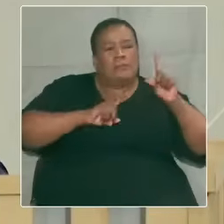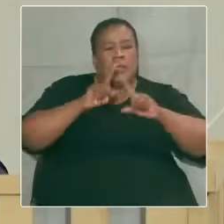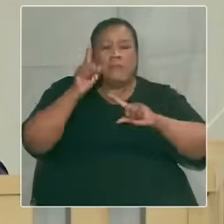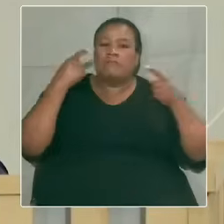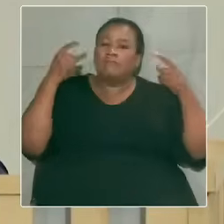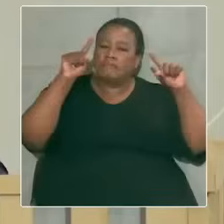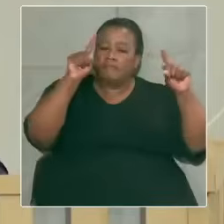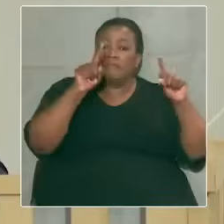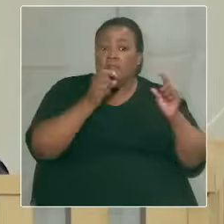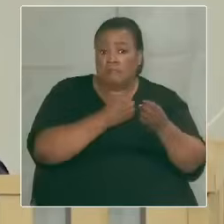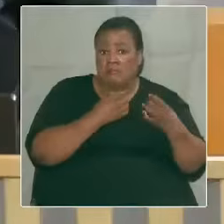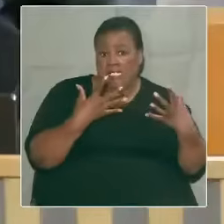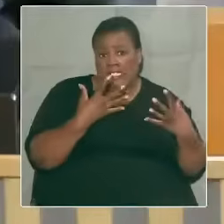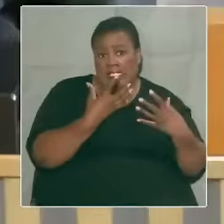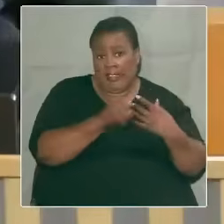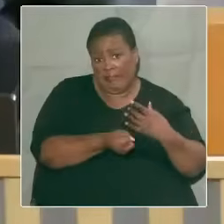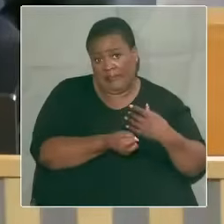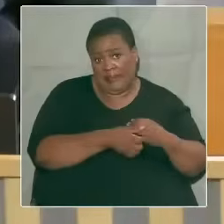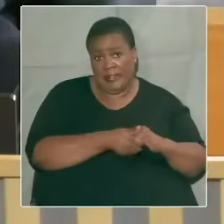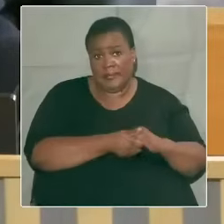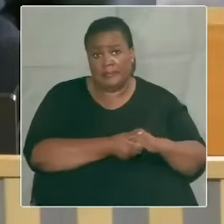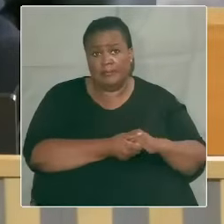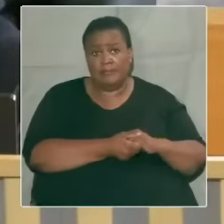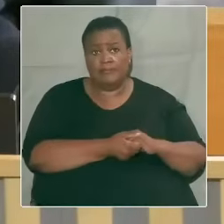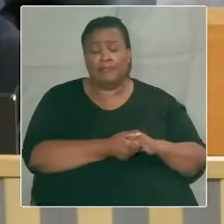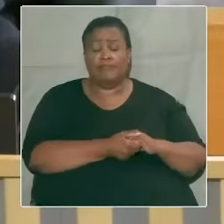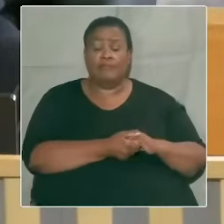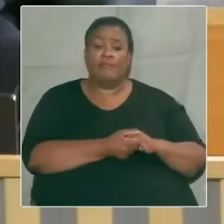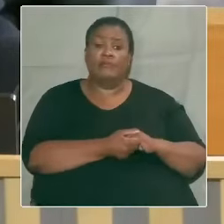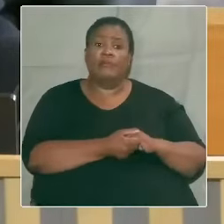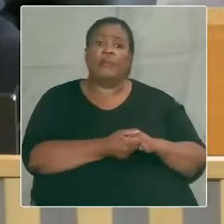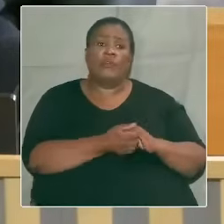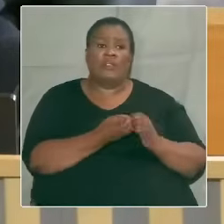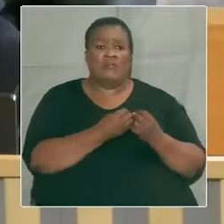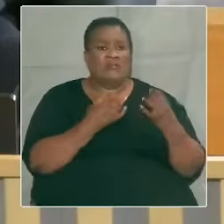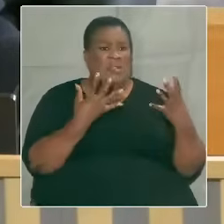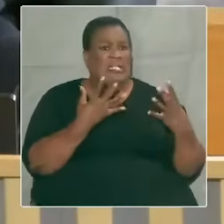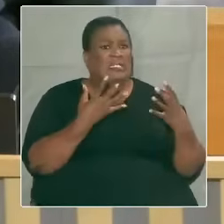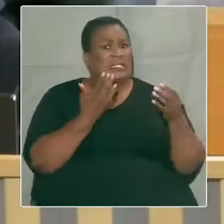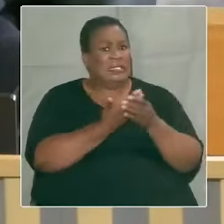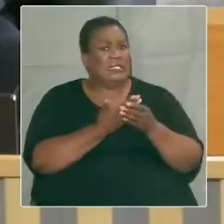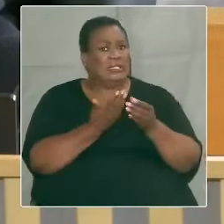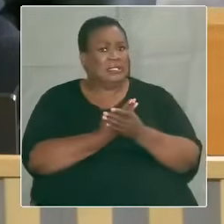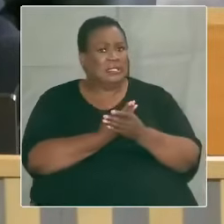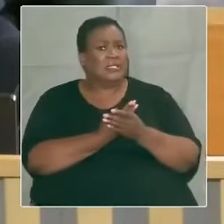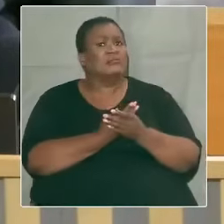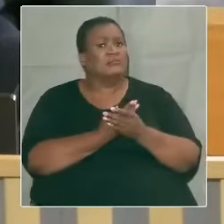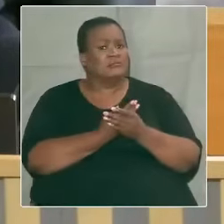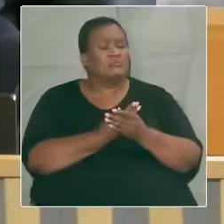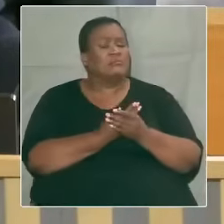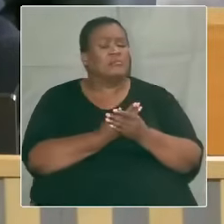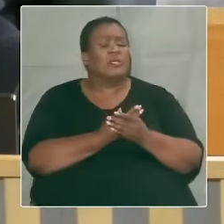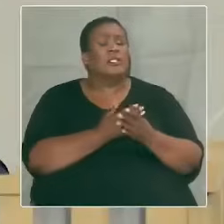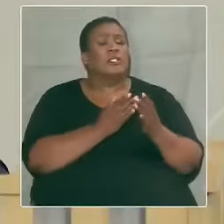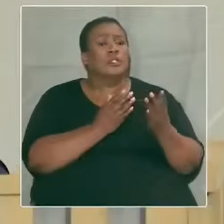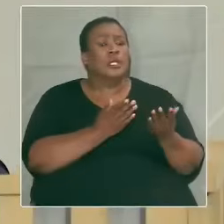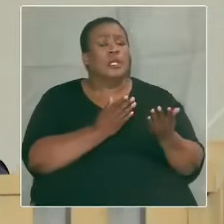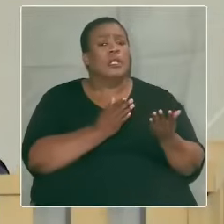they were able to make a breakthrough in a lot of those cases. The